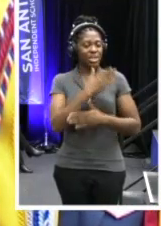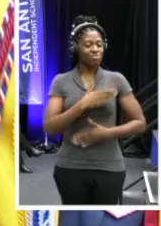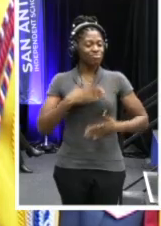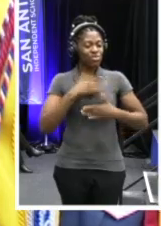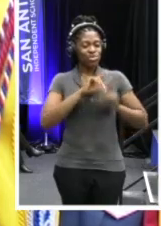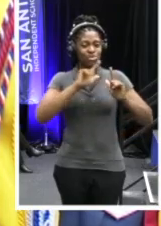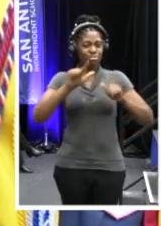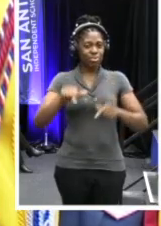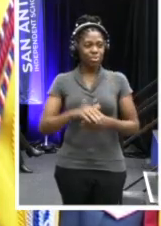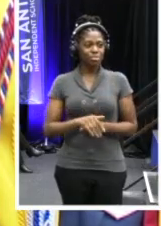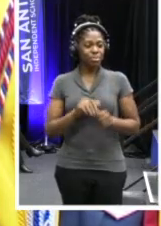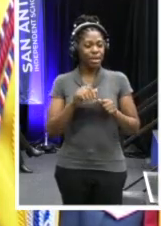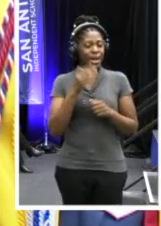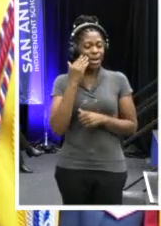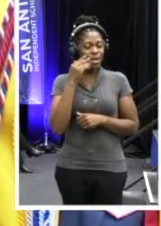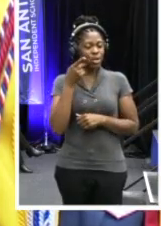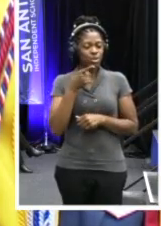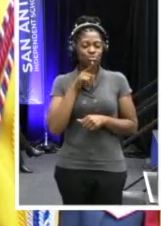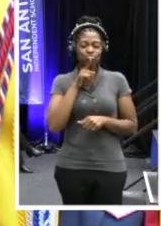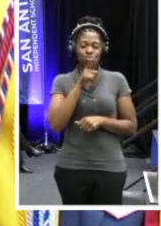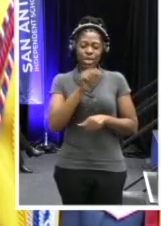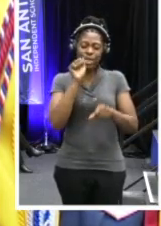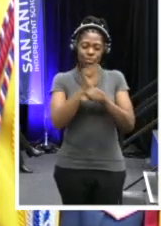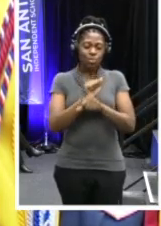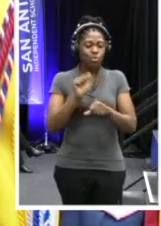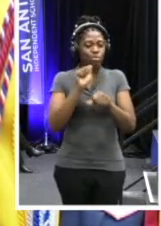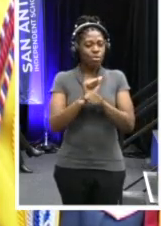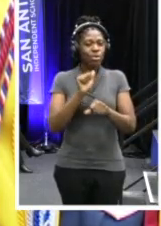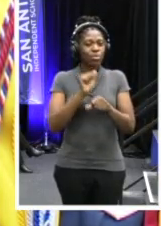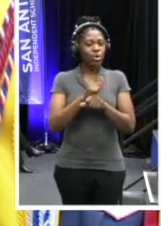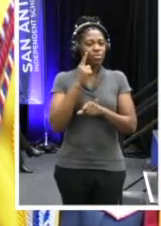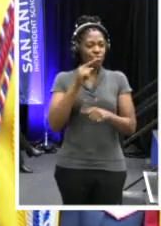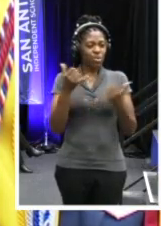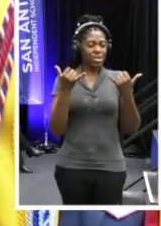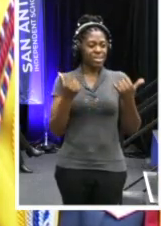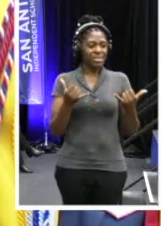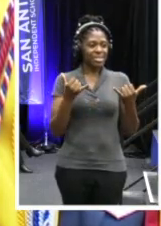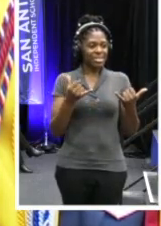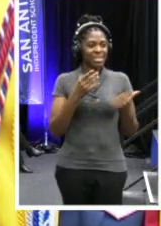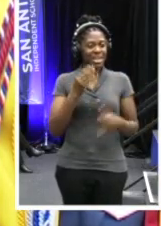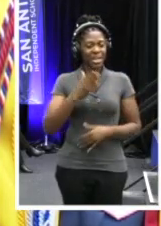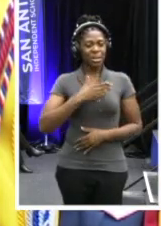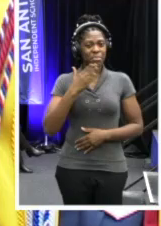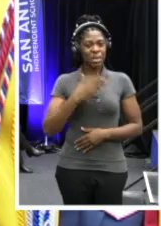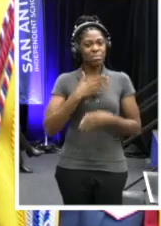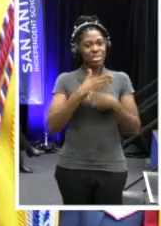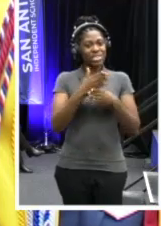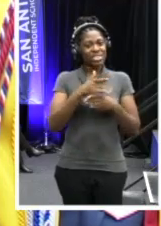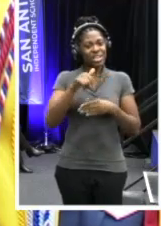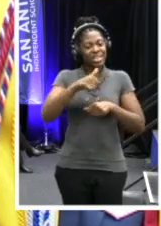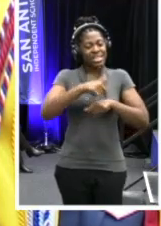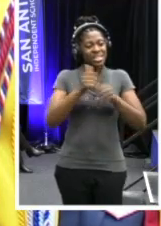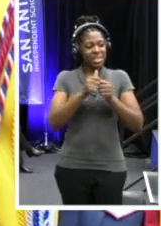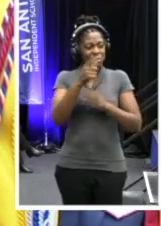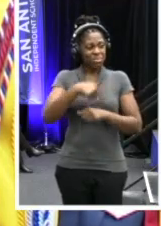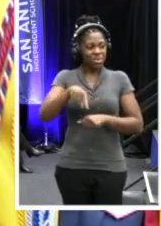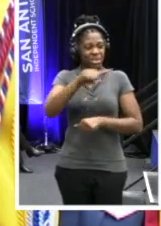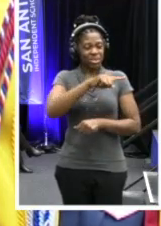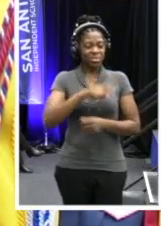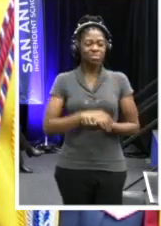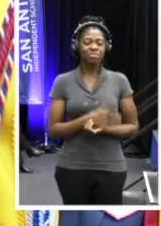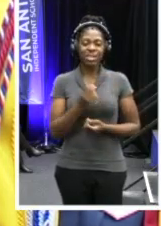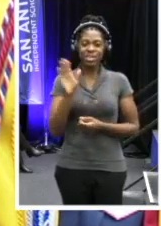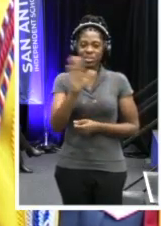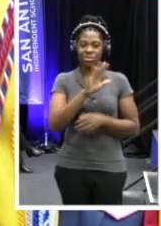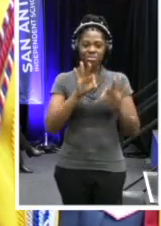You have worked so hard to get here to this point, and it is a pleasure to share in joy and celebration with your loved ones